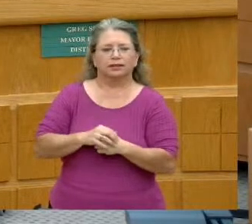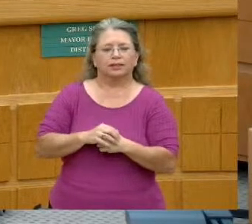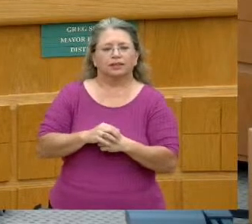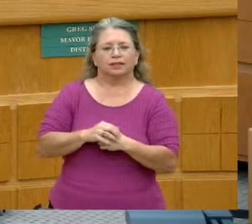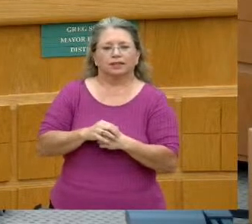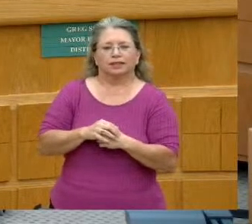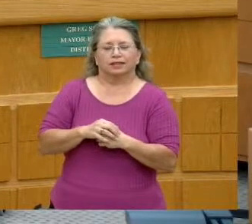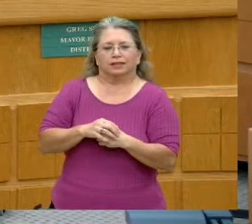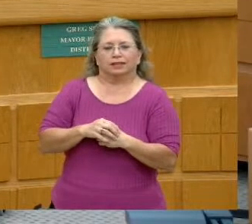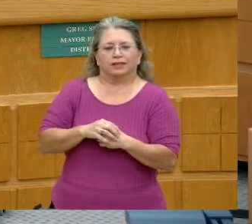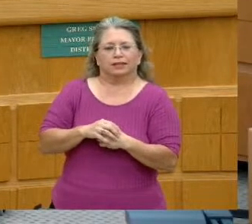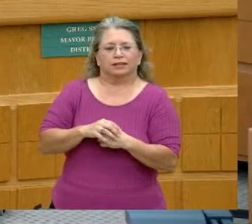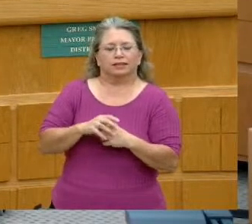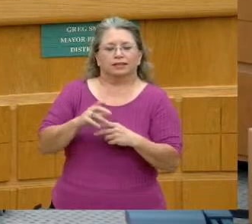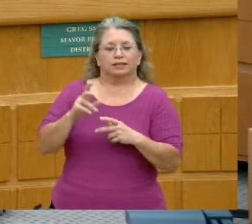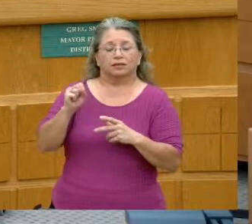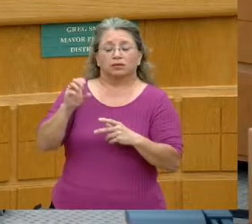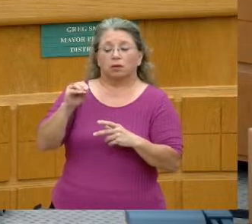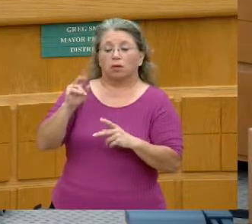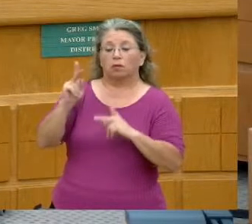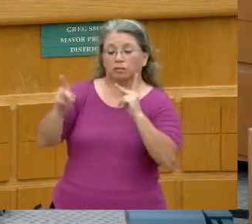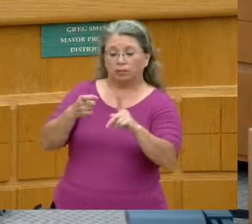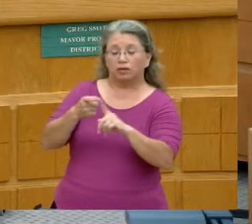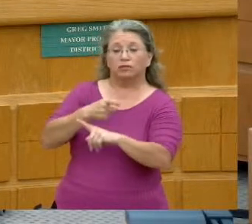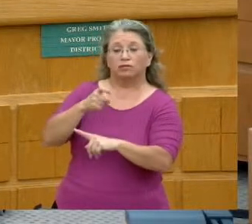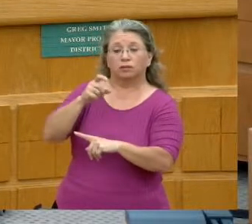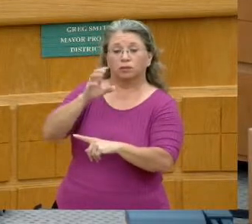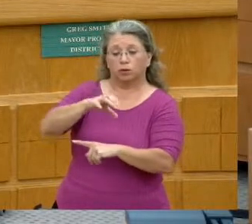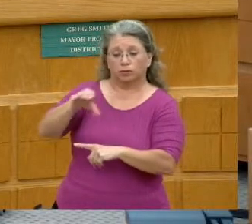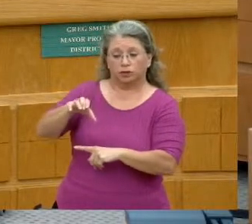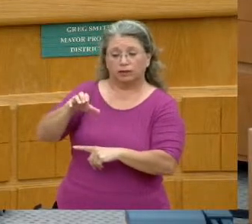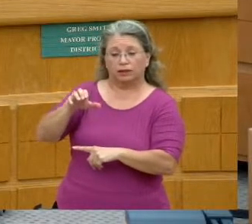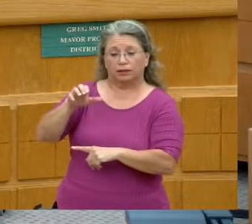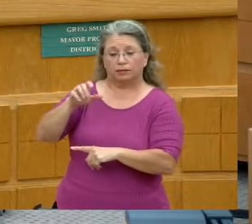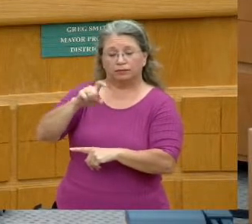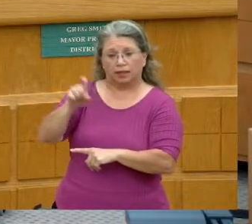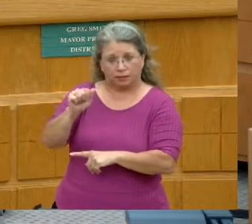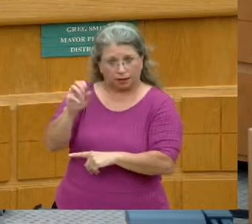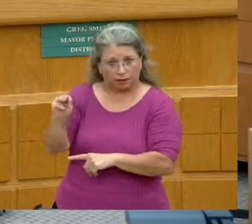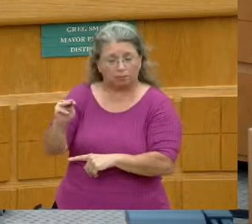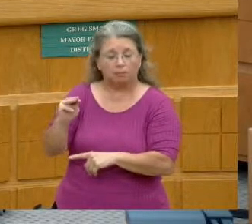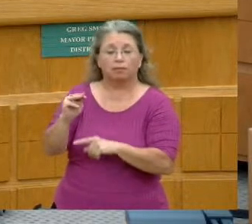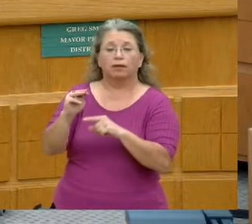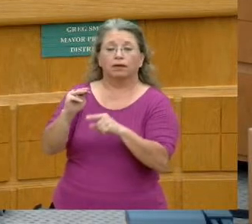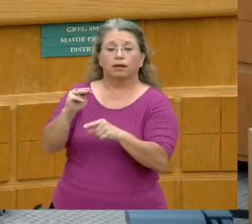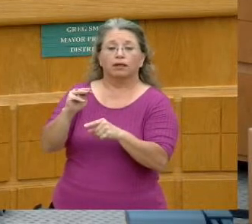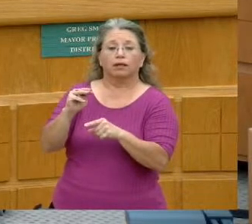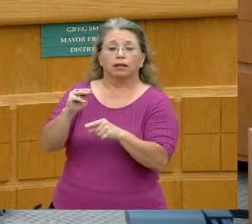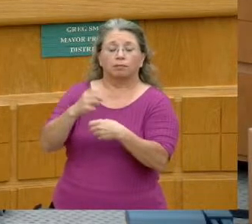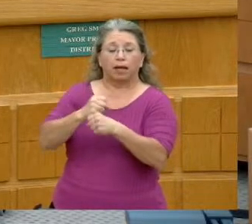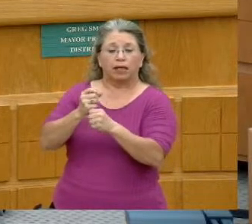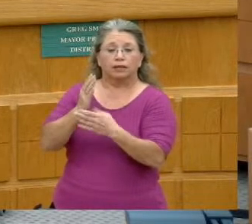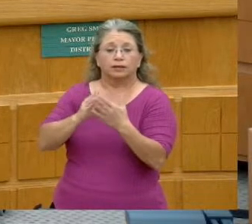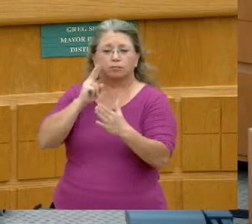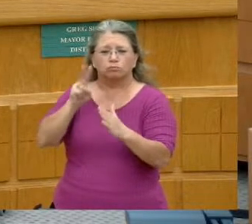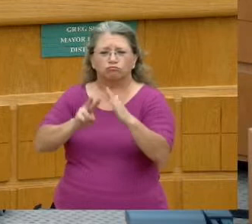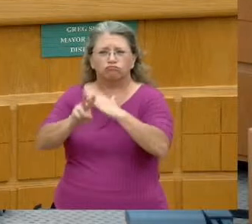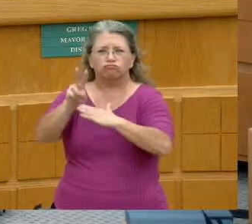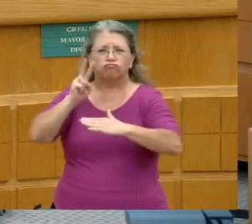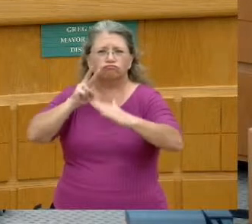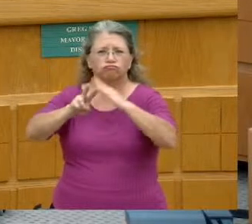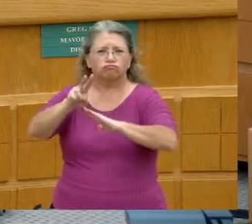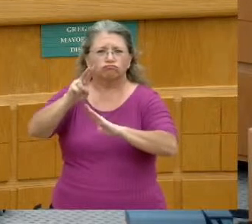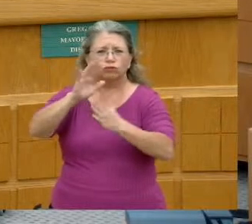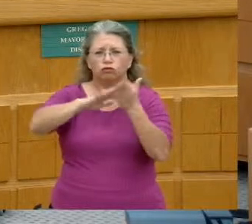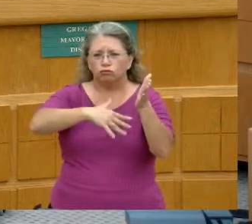A&M are doing future projection, not just for our city and our county, but a coastal bend region. And